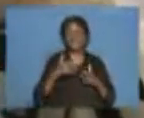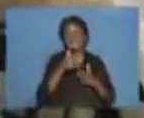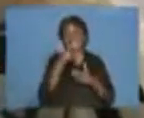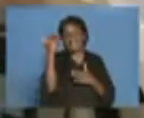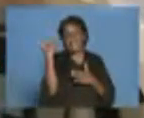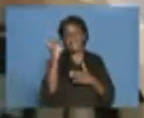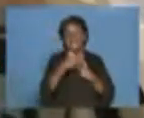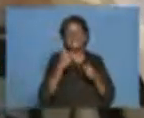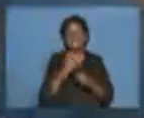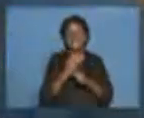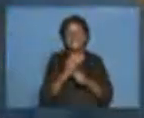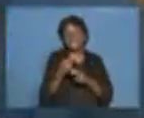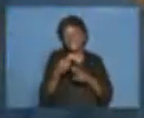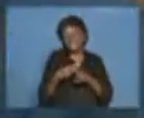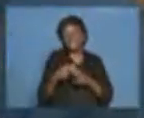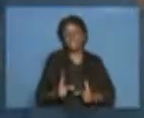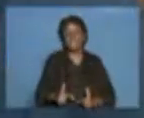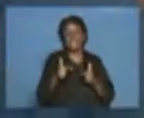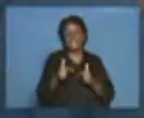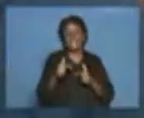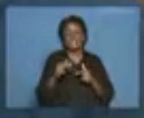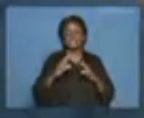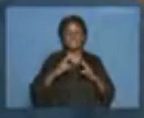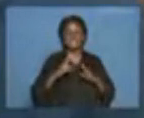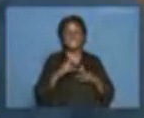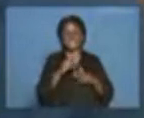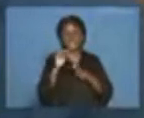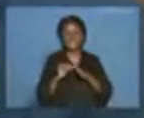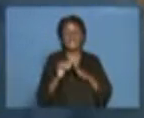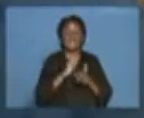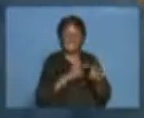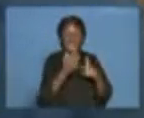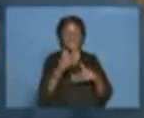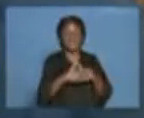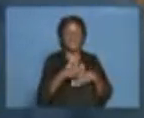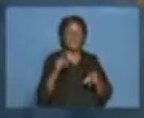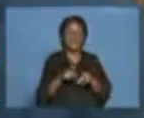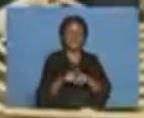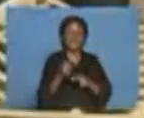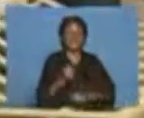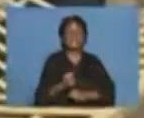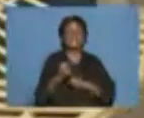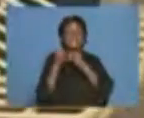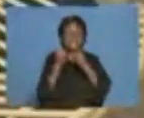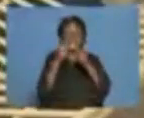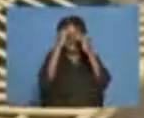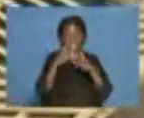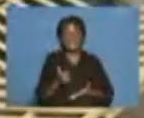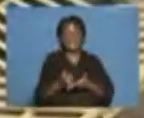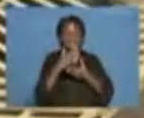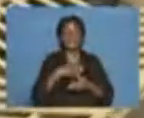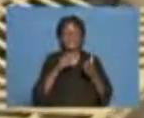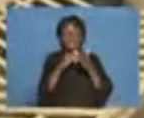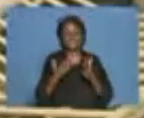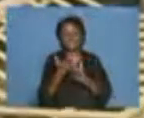be short-lived. I came back as a supply teacher to help my students through the BGCSE. With his expertise